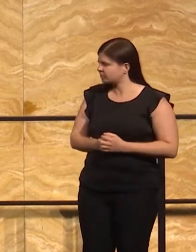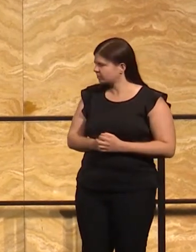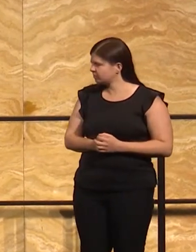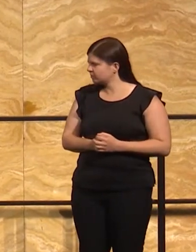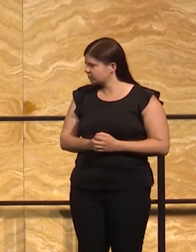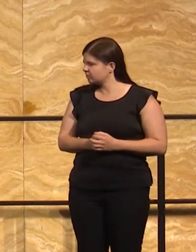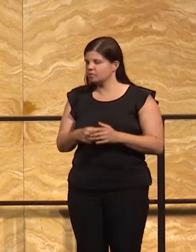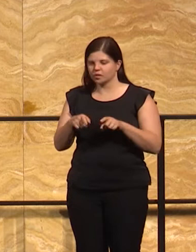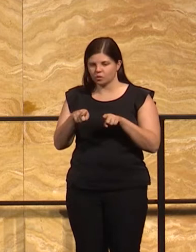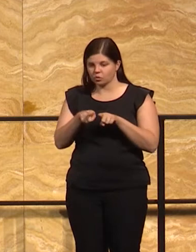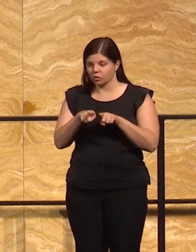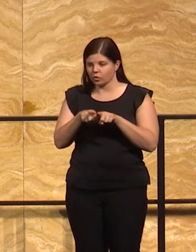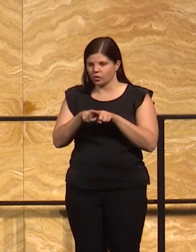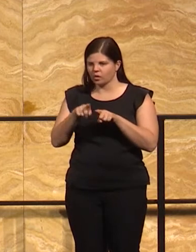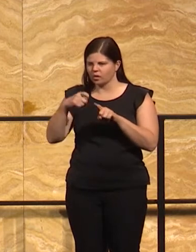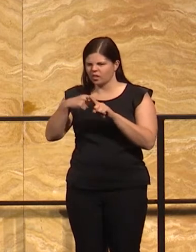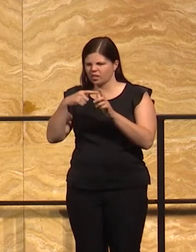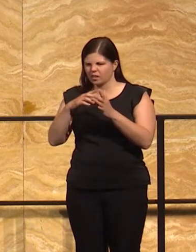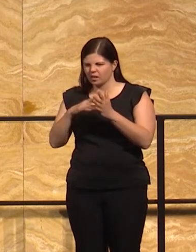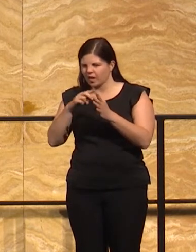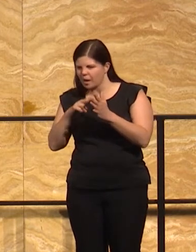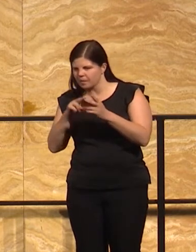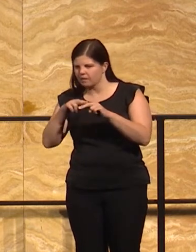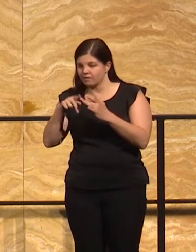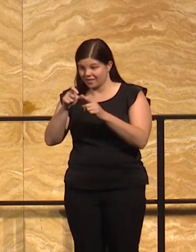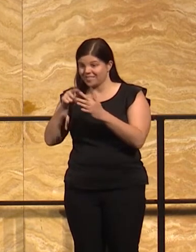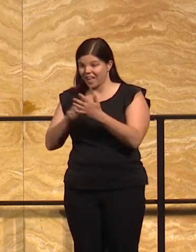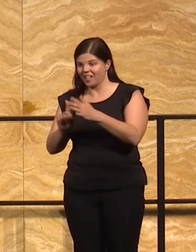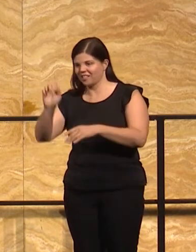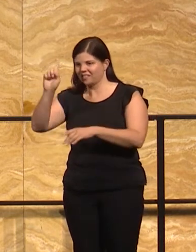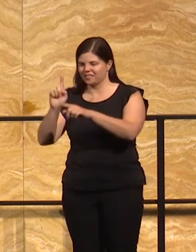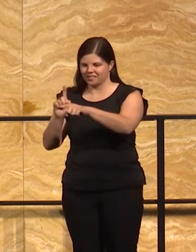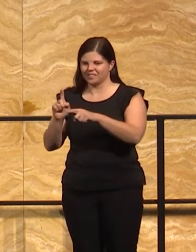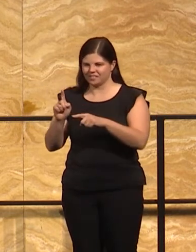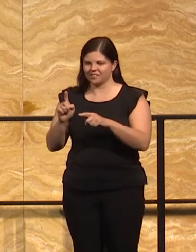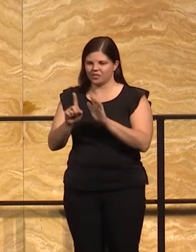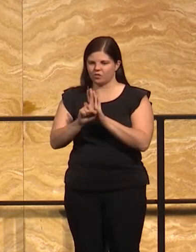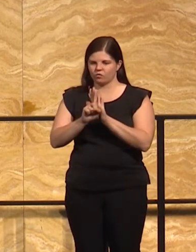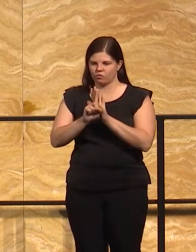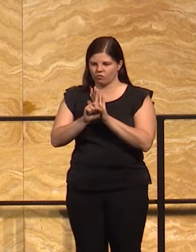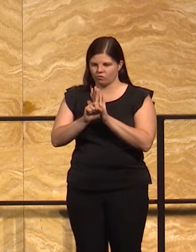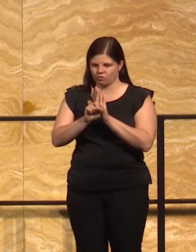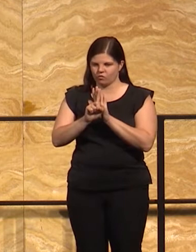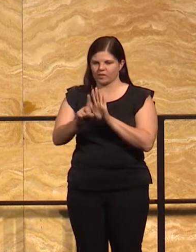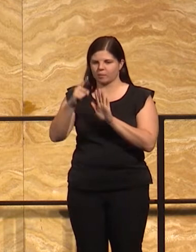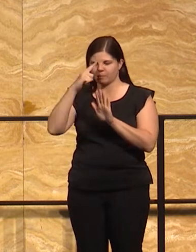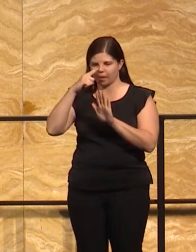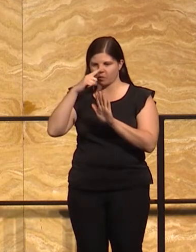Kamal Fadel, representative of the people of Western Sahara. And,